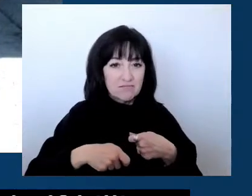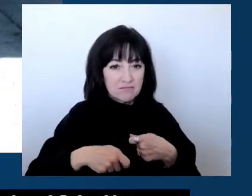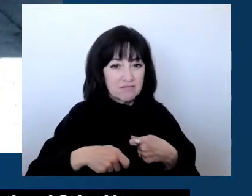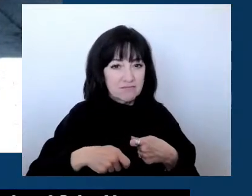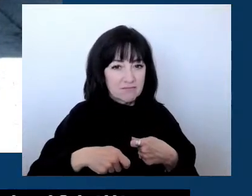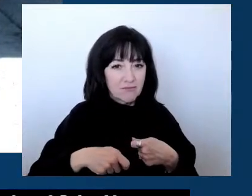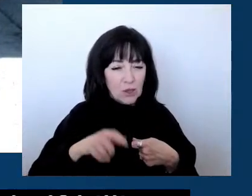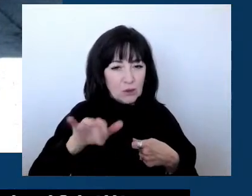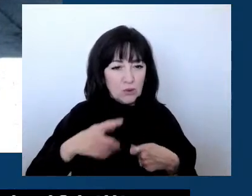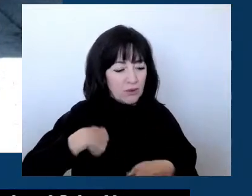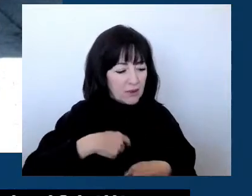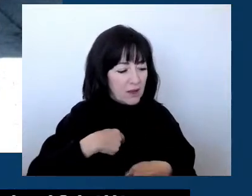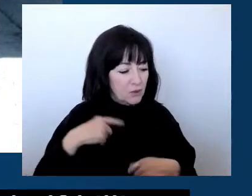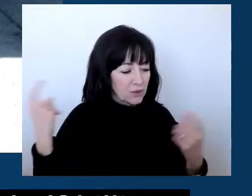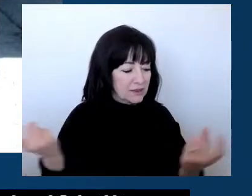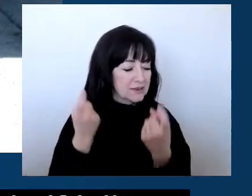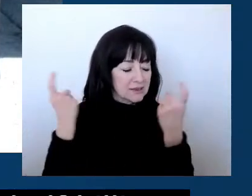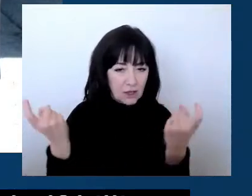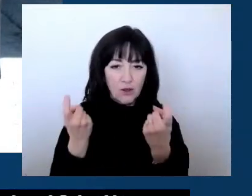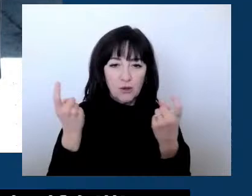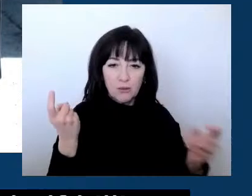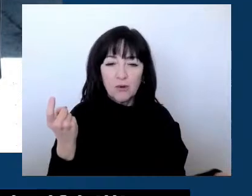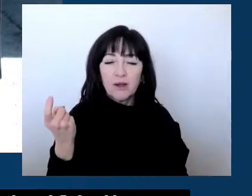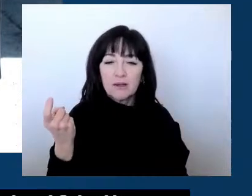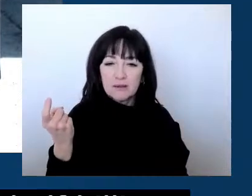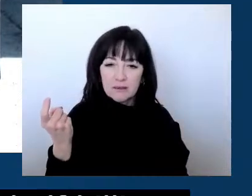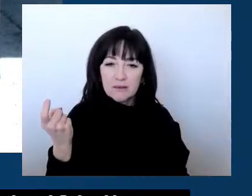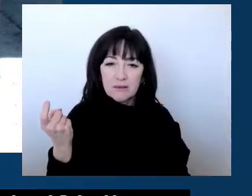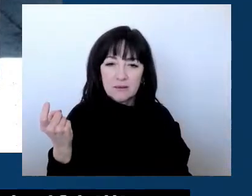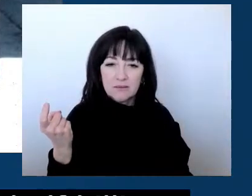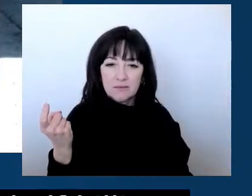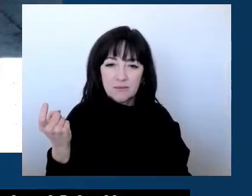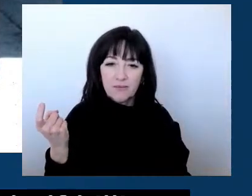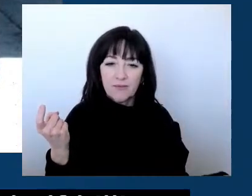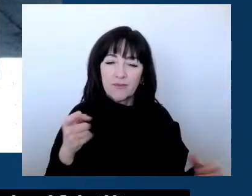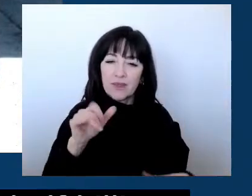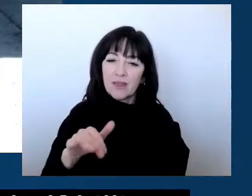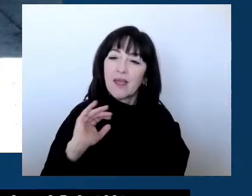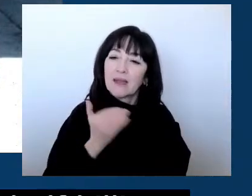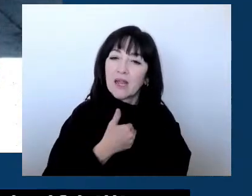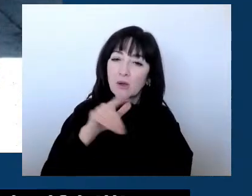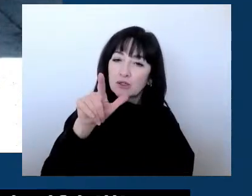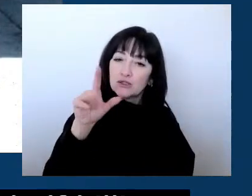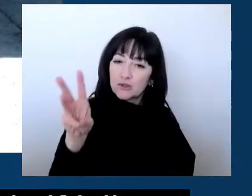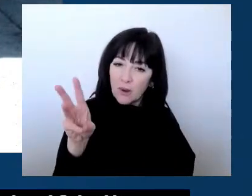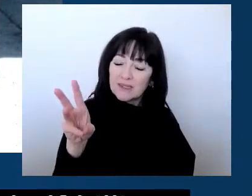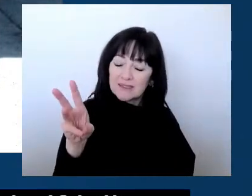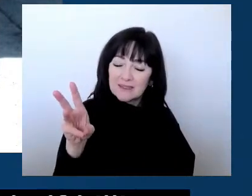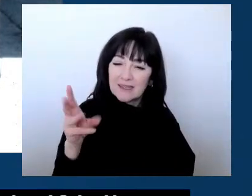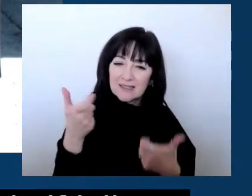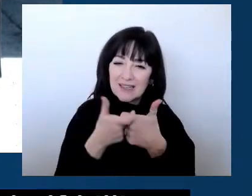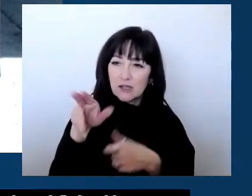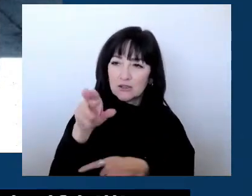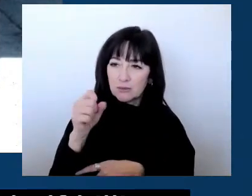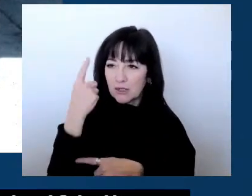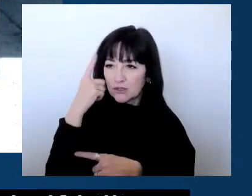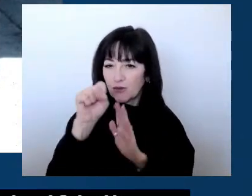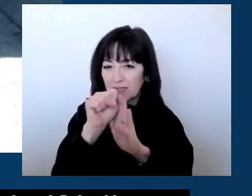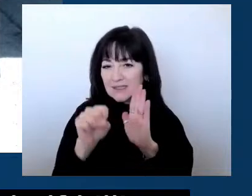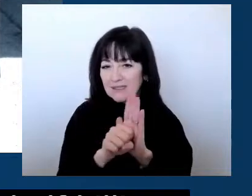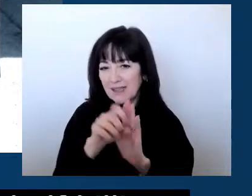we celebrate the acquisition of our 26th electric bus here for the state of Delaware.